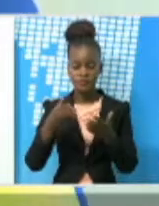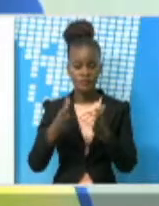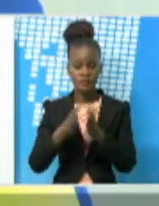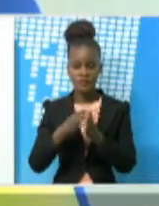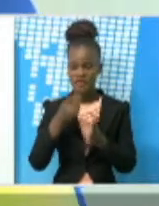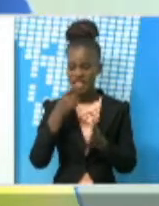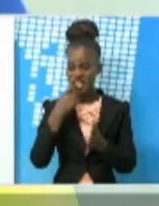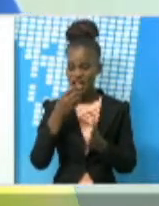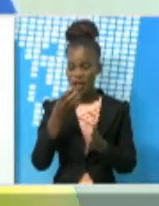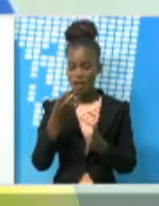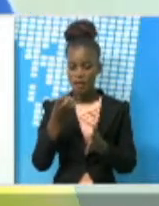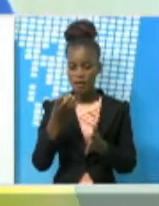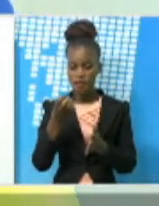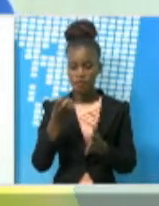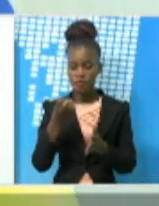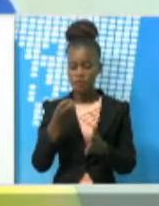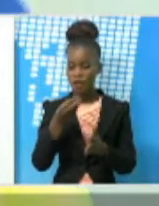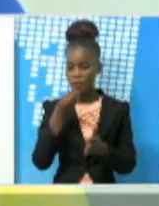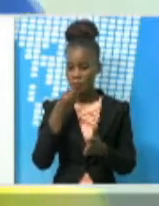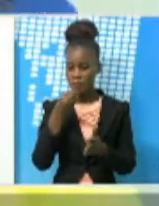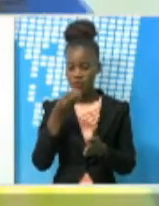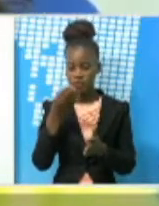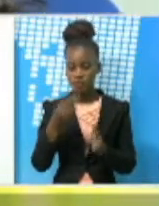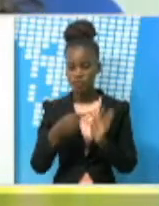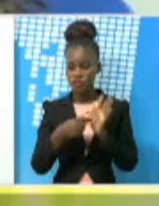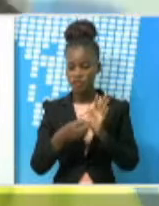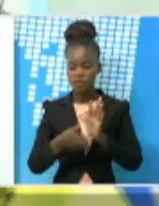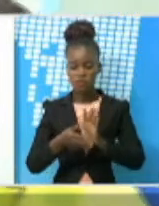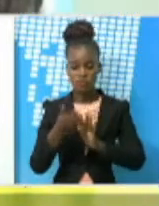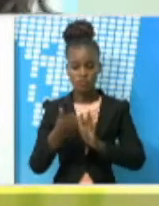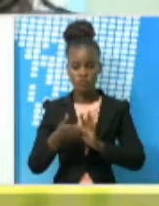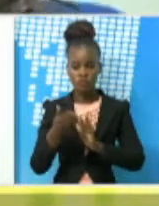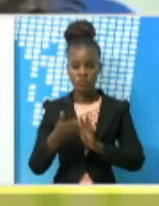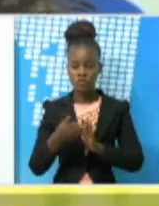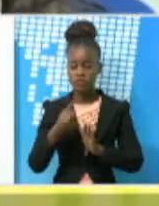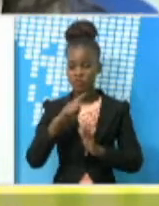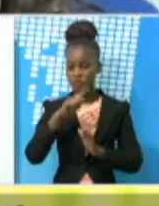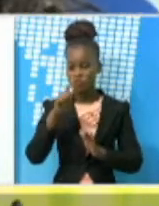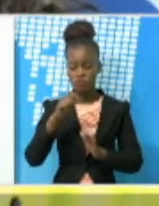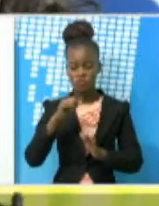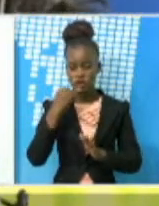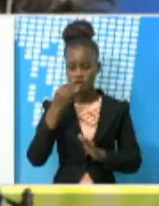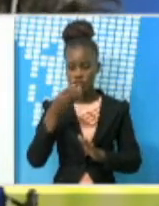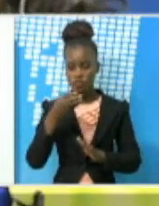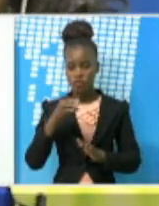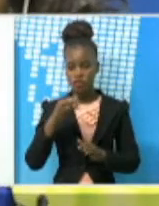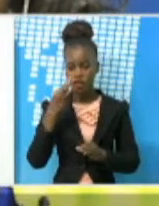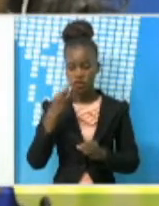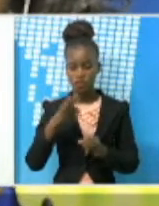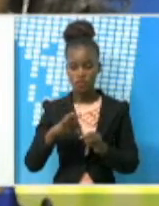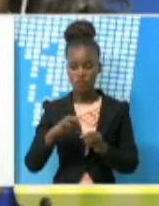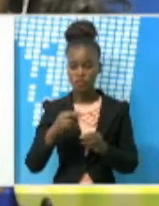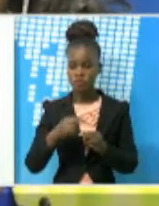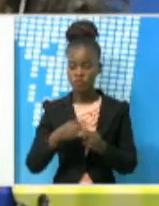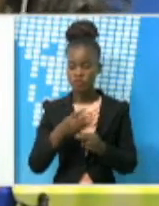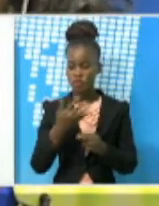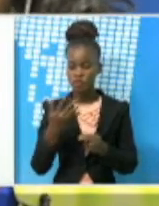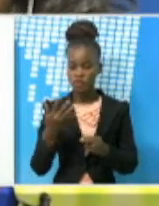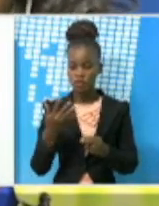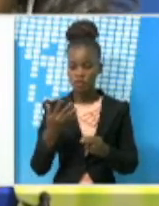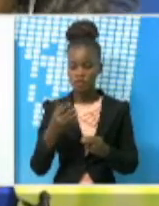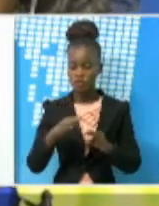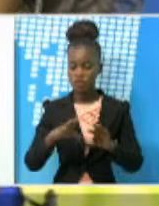the sorority food factory, like I mentioned earlier, the one of the Tejijuis. I've seen coffee, quite a number of projects. How does